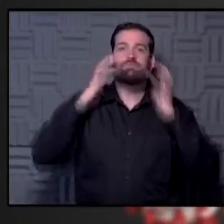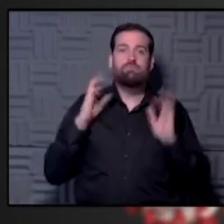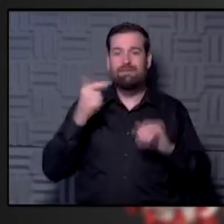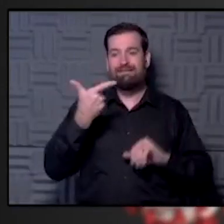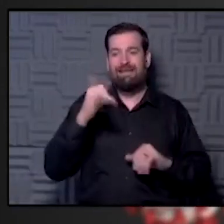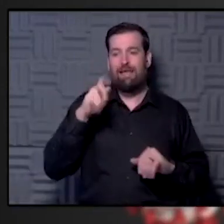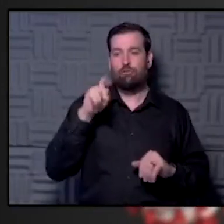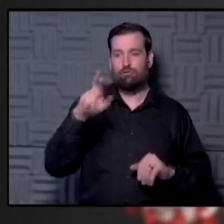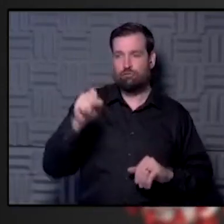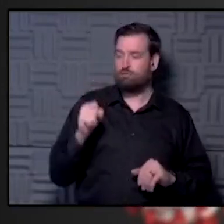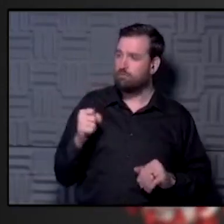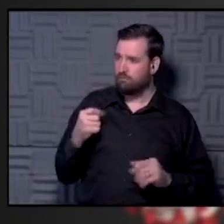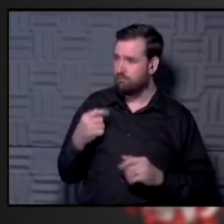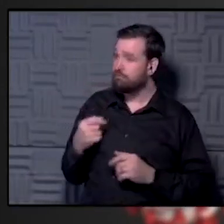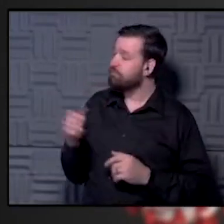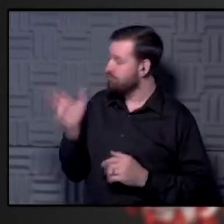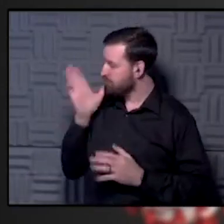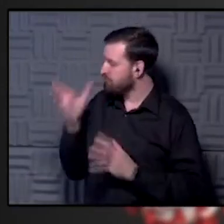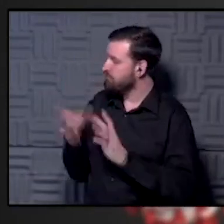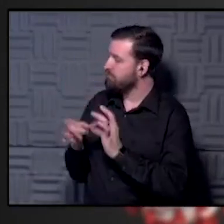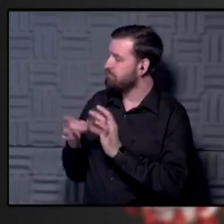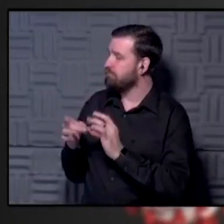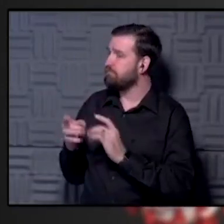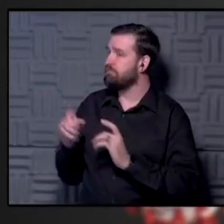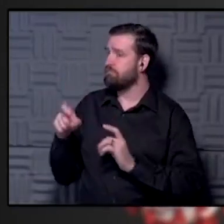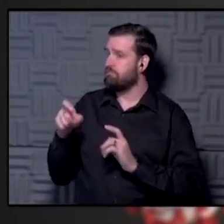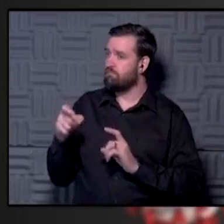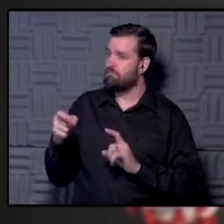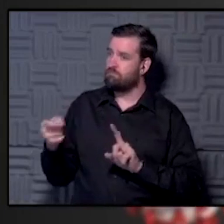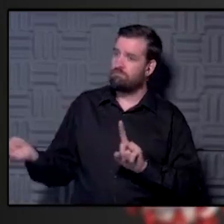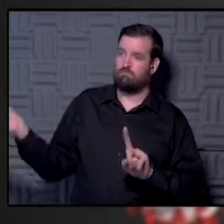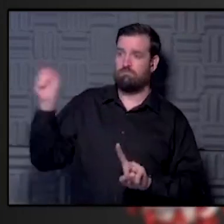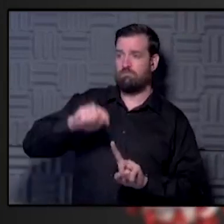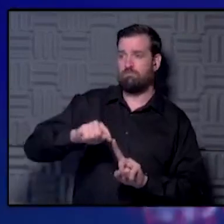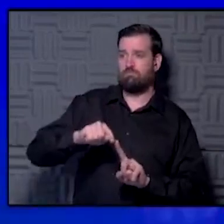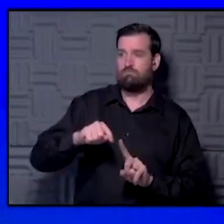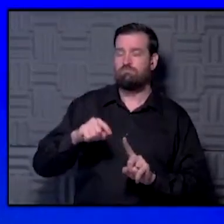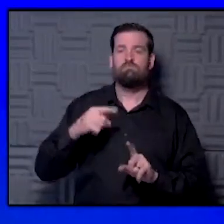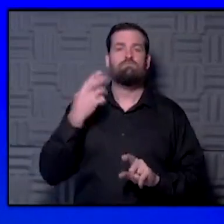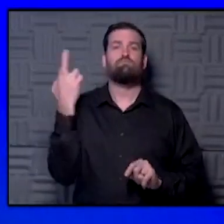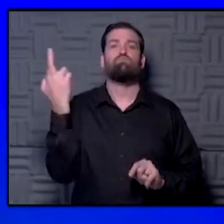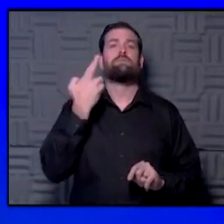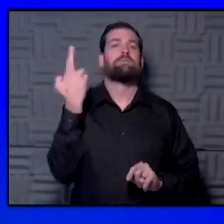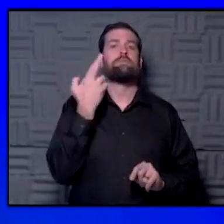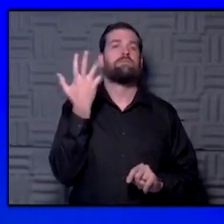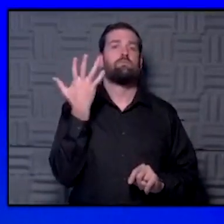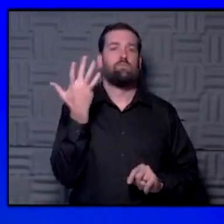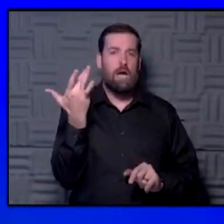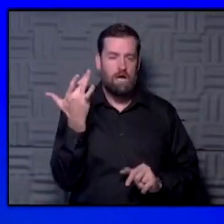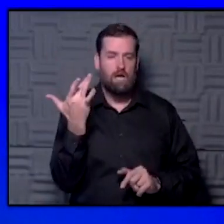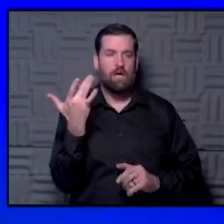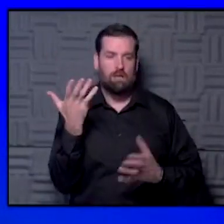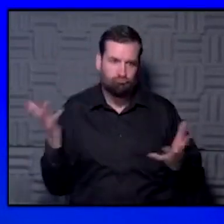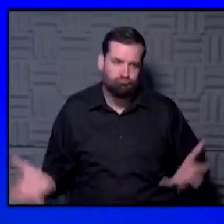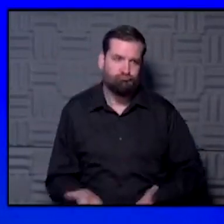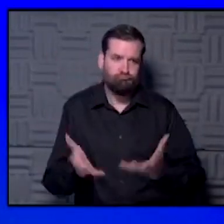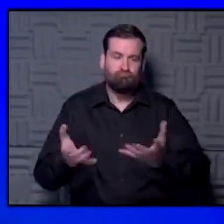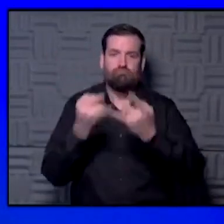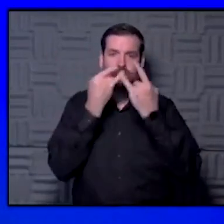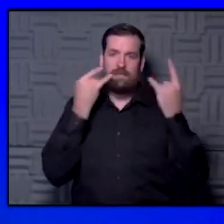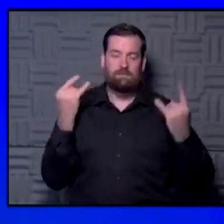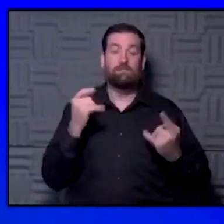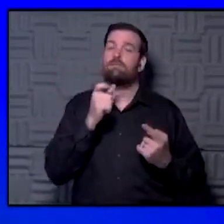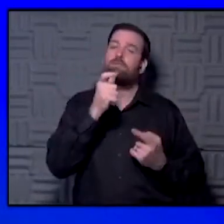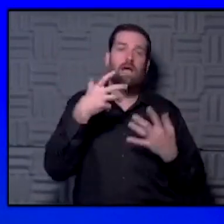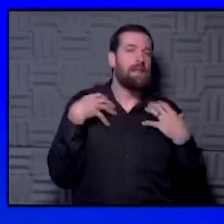wants to grab that one? I'll start by saying we need to get back to the initial reason we were advocating for masking in the community, not in